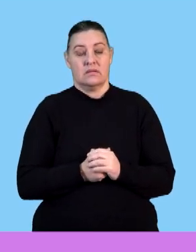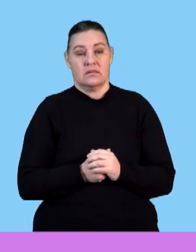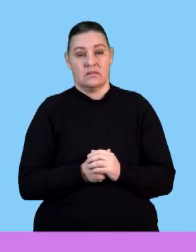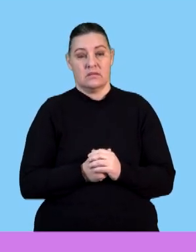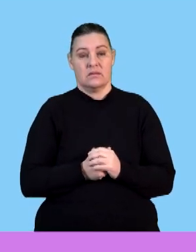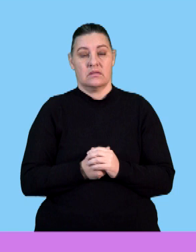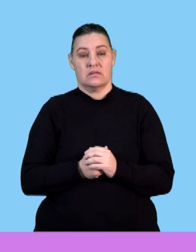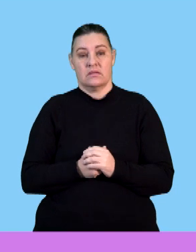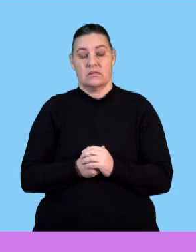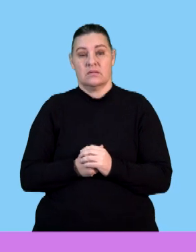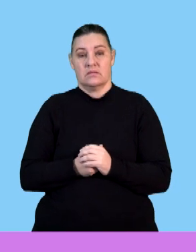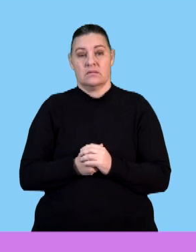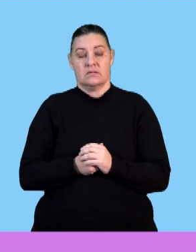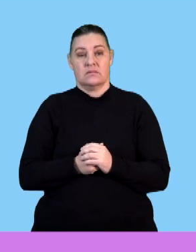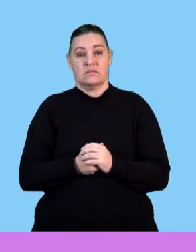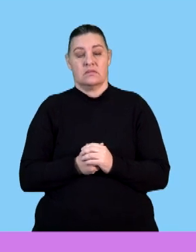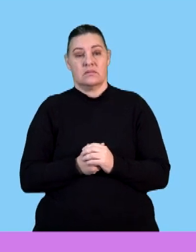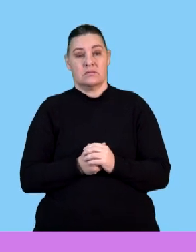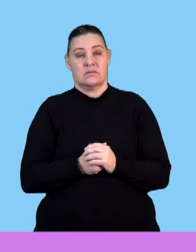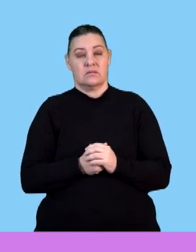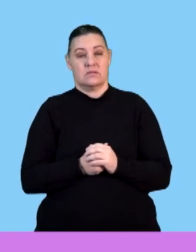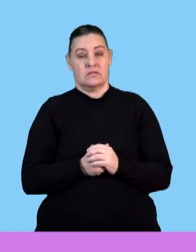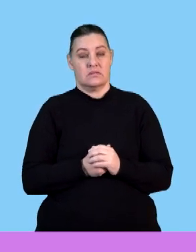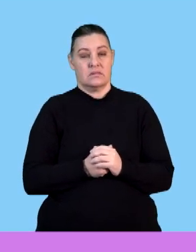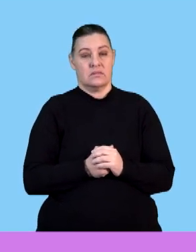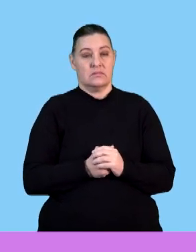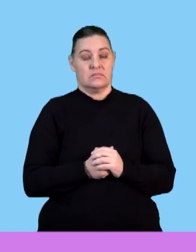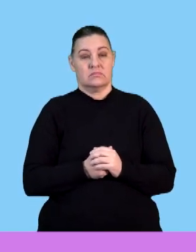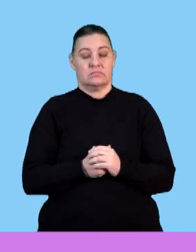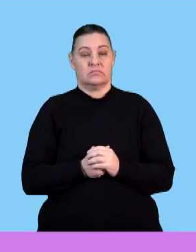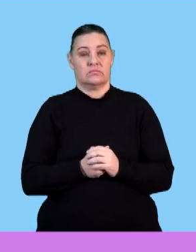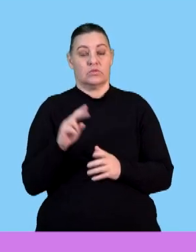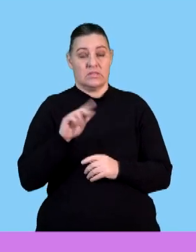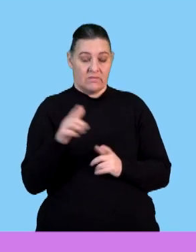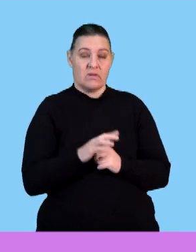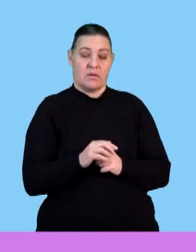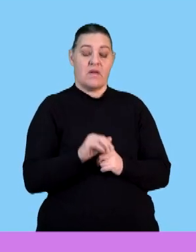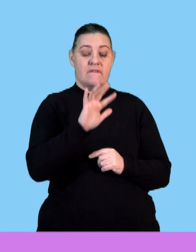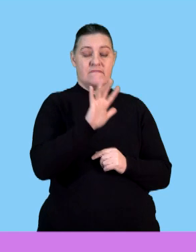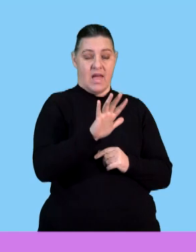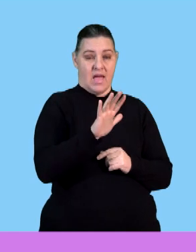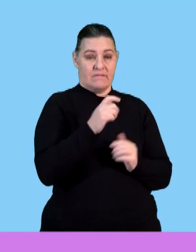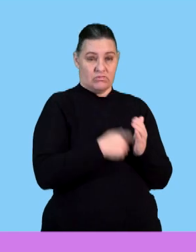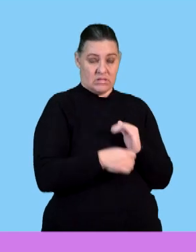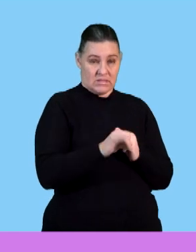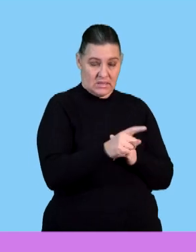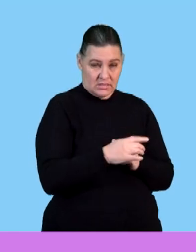Okay, let's go to the next one. We can still charge for 5. Oh, sorry, that was 27. We can still charge for 5